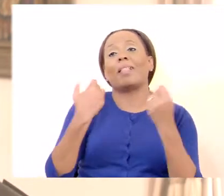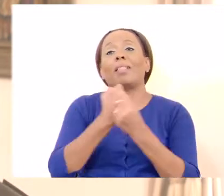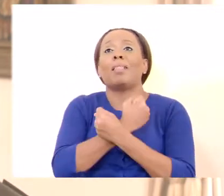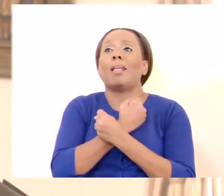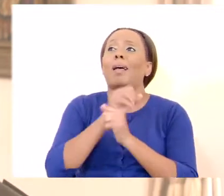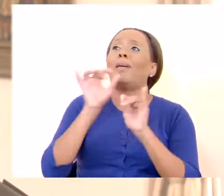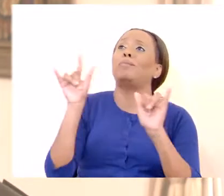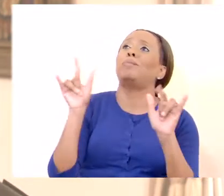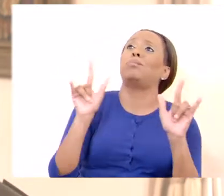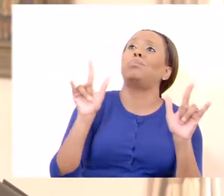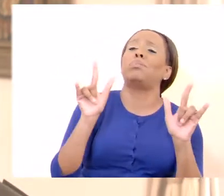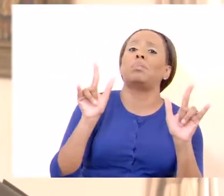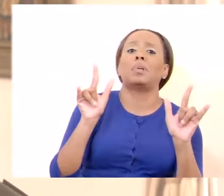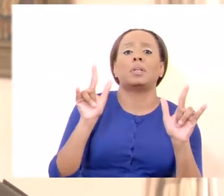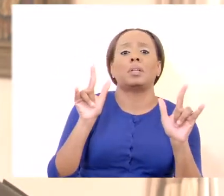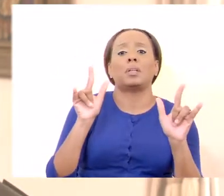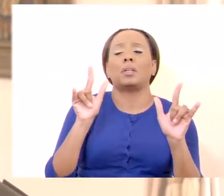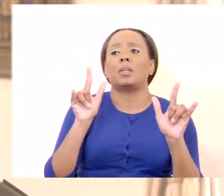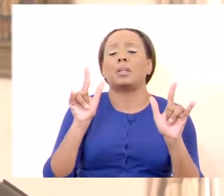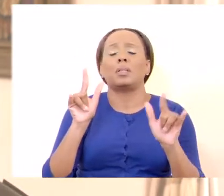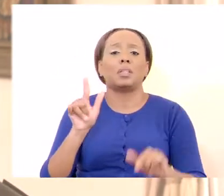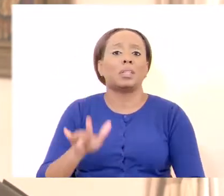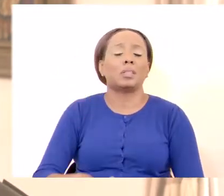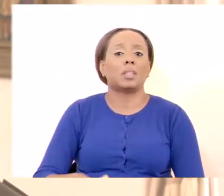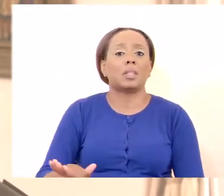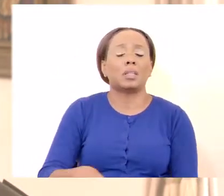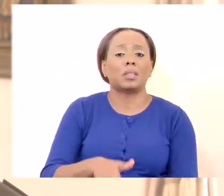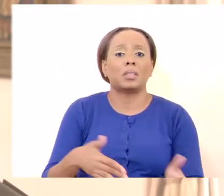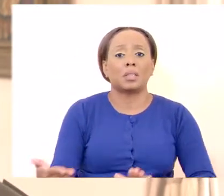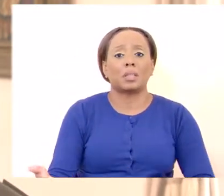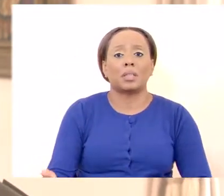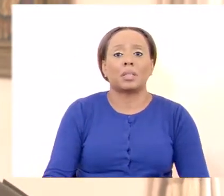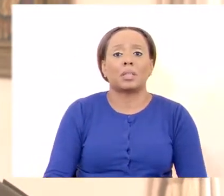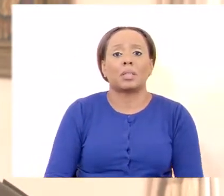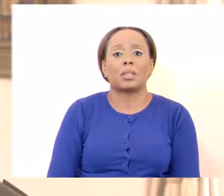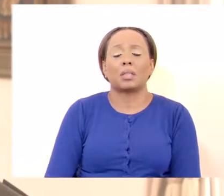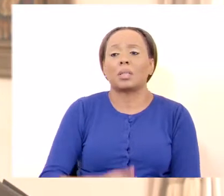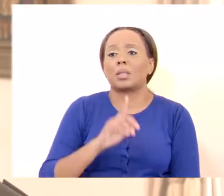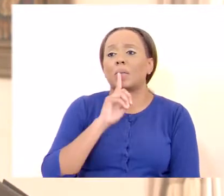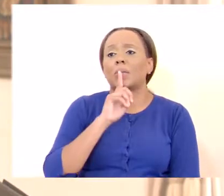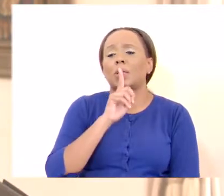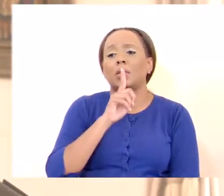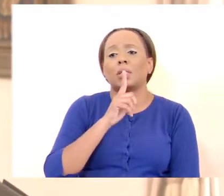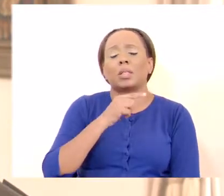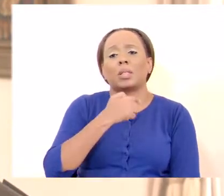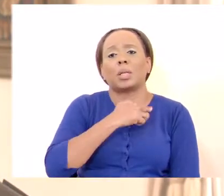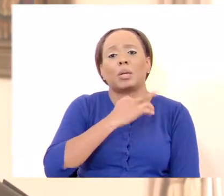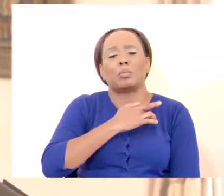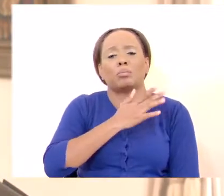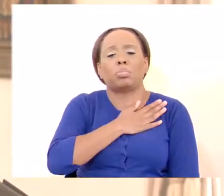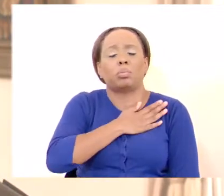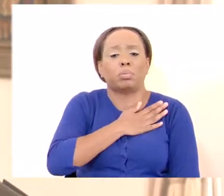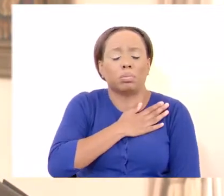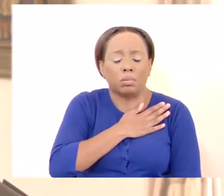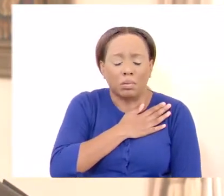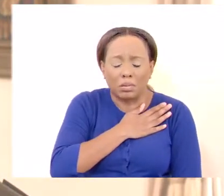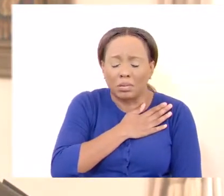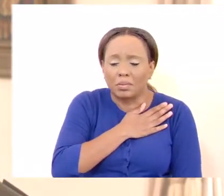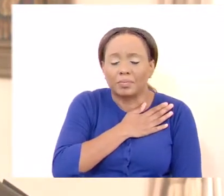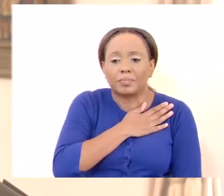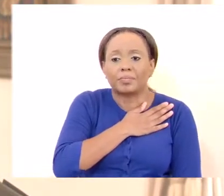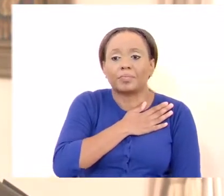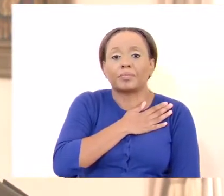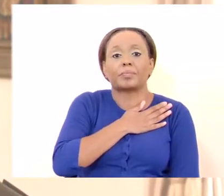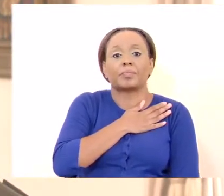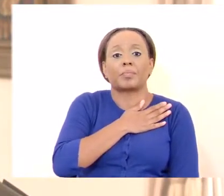that has heightened all of our anxieties, it is especially troubling. The disease that I will talk to you